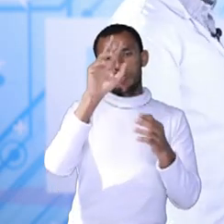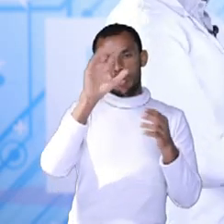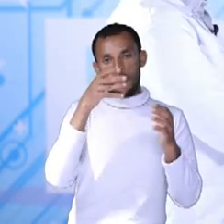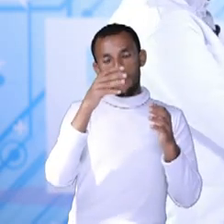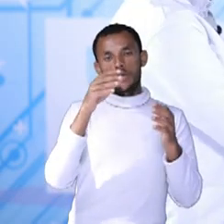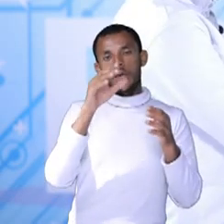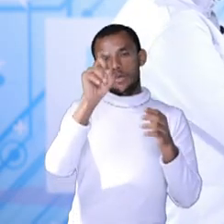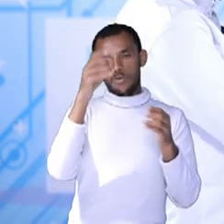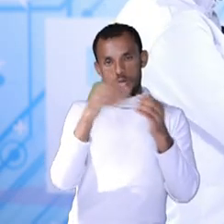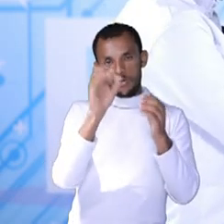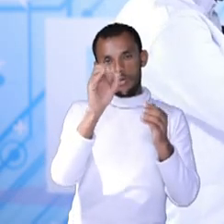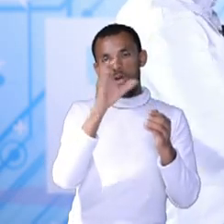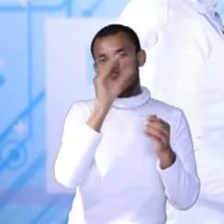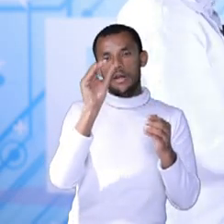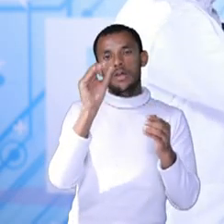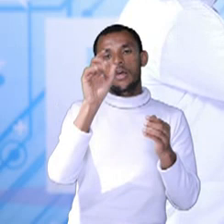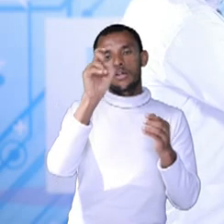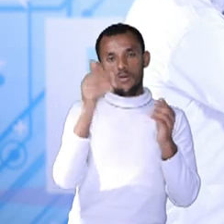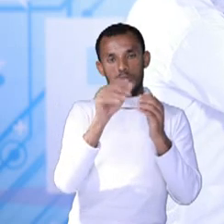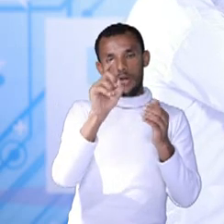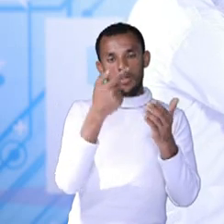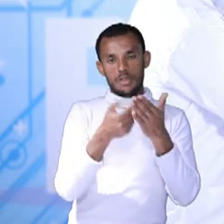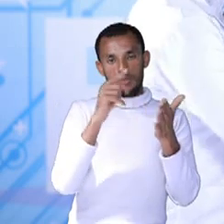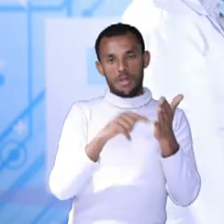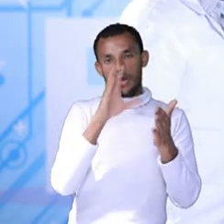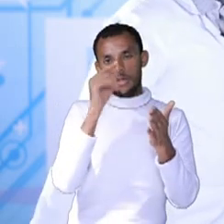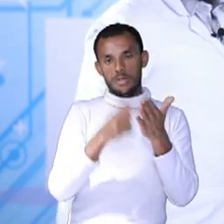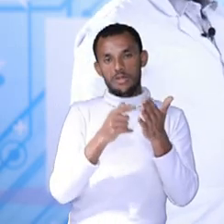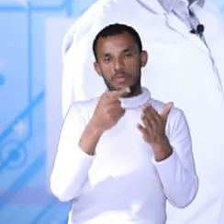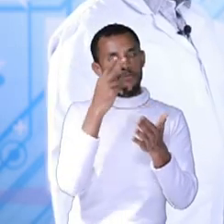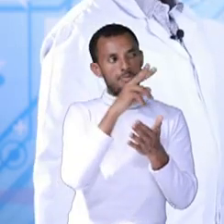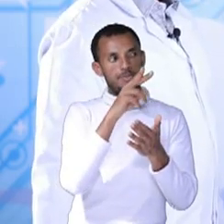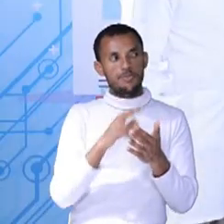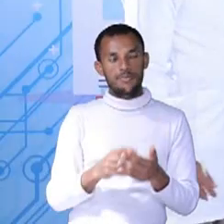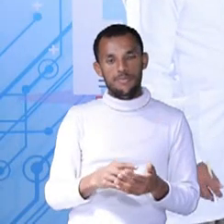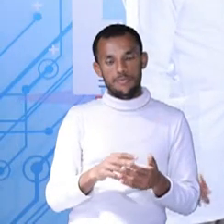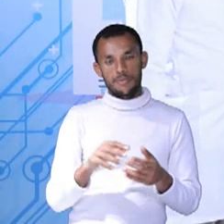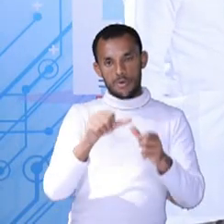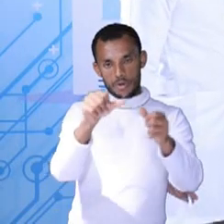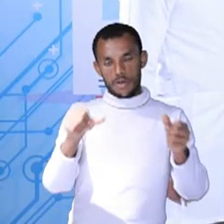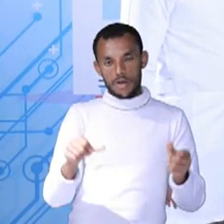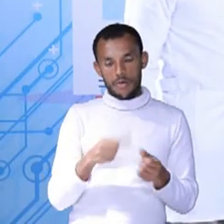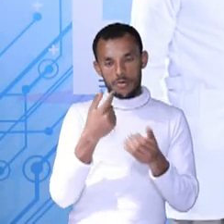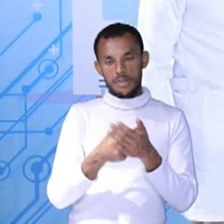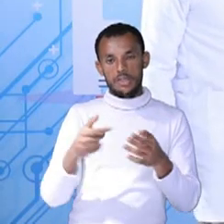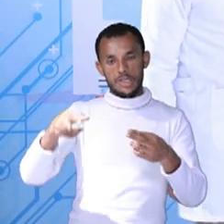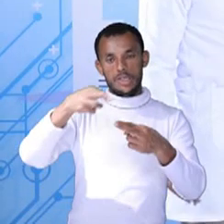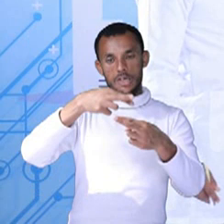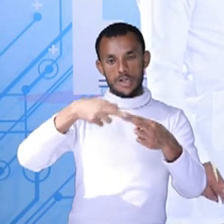to 1. So this point and this point. Therefore, the area of this